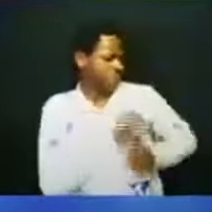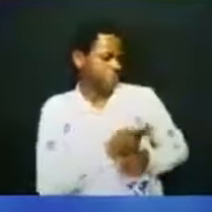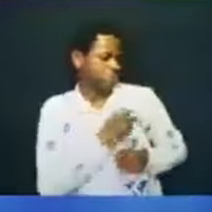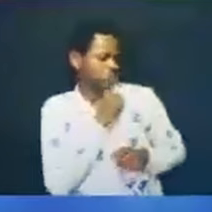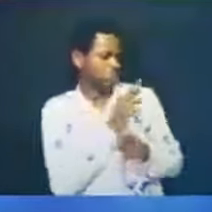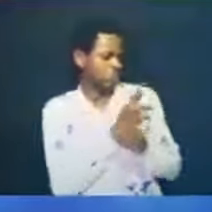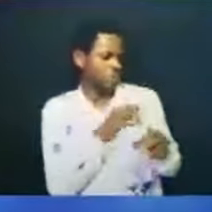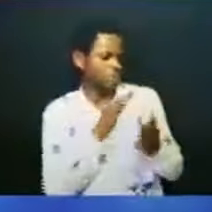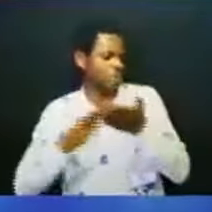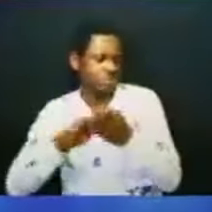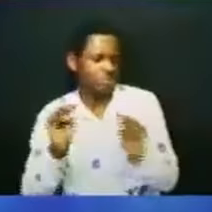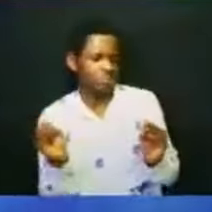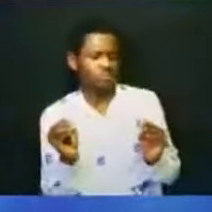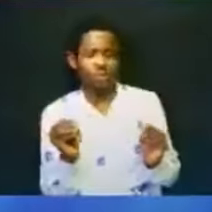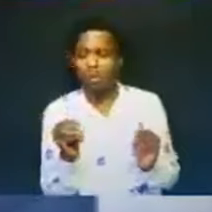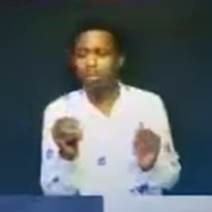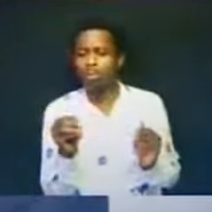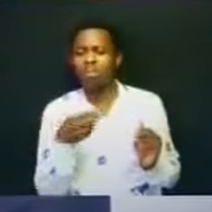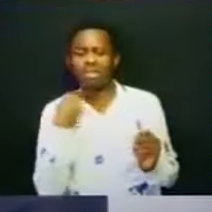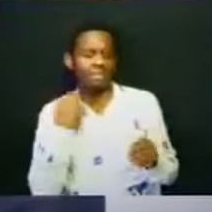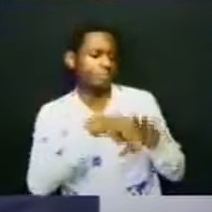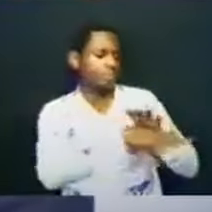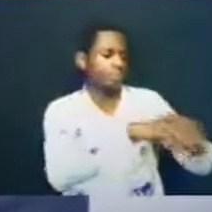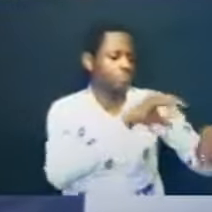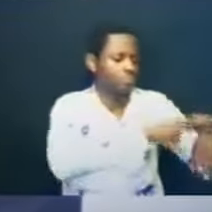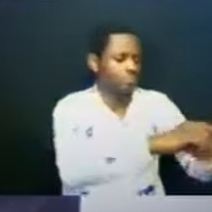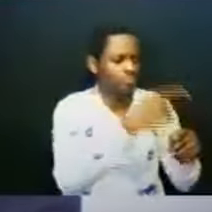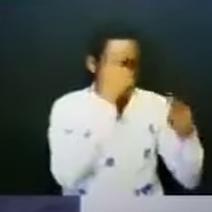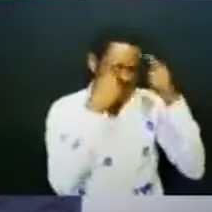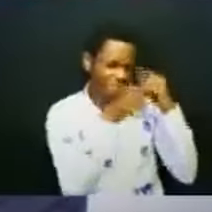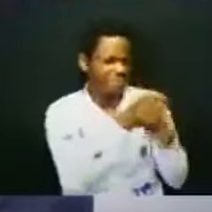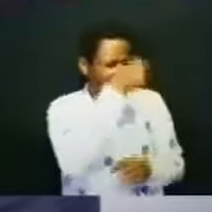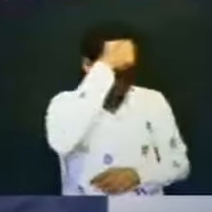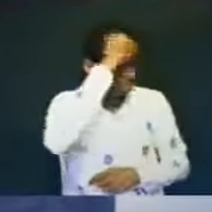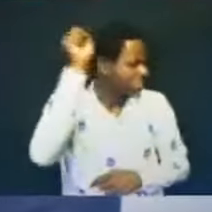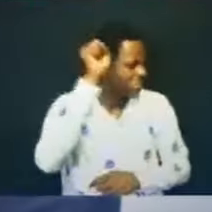anger. But ladies and